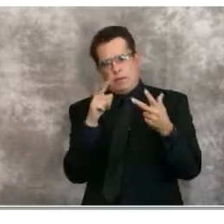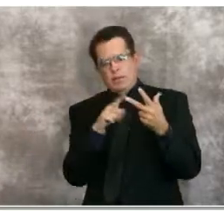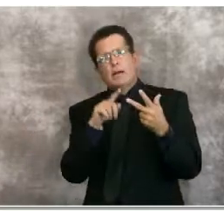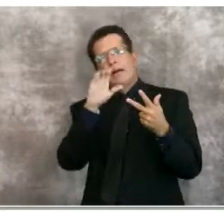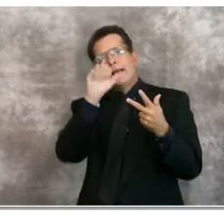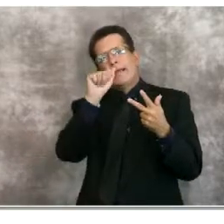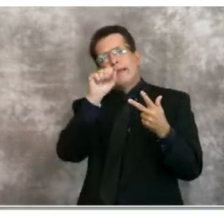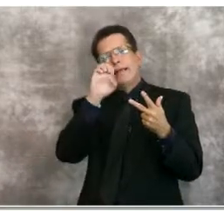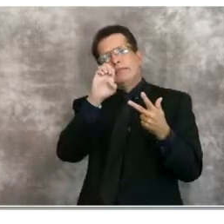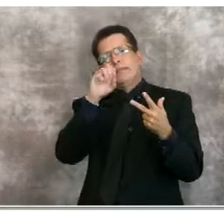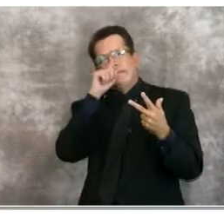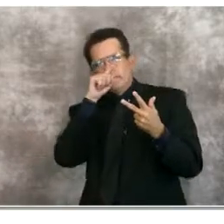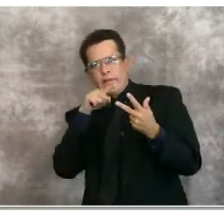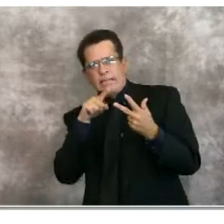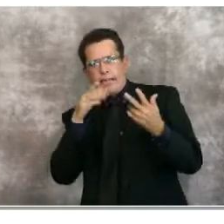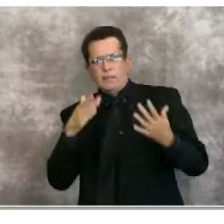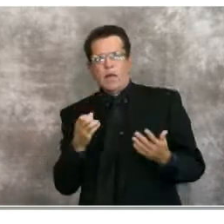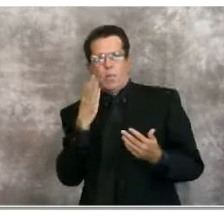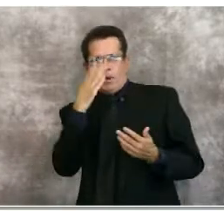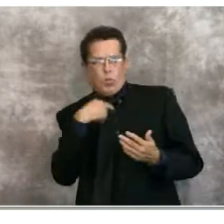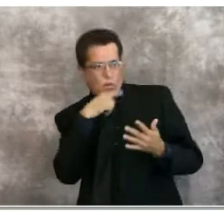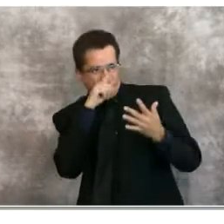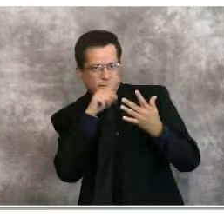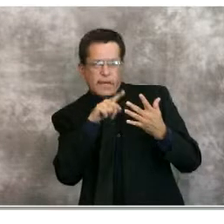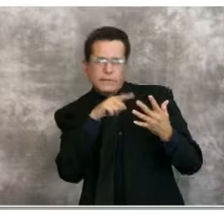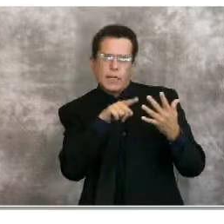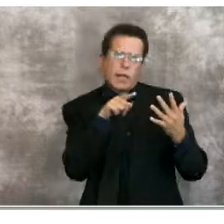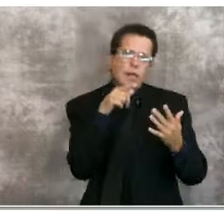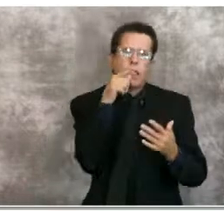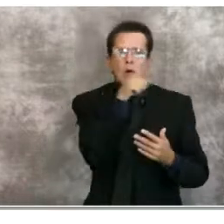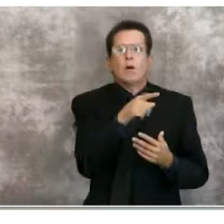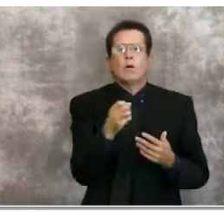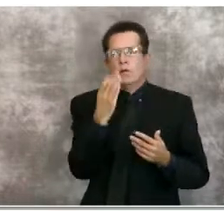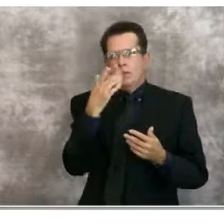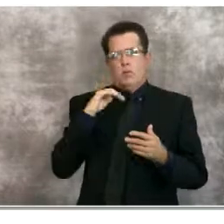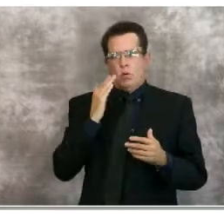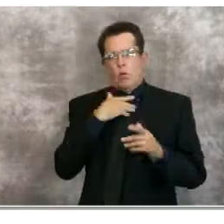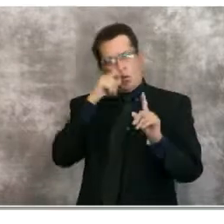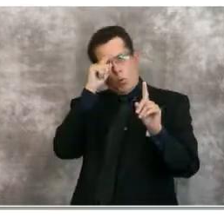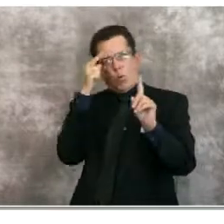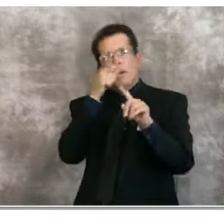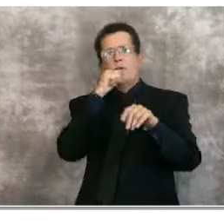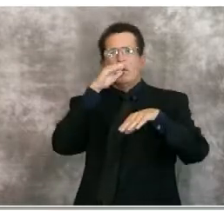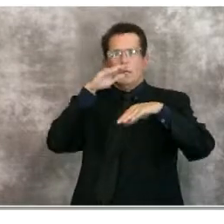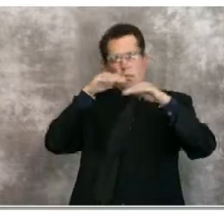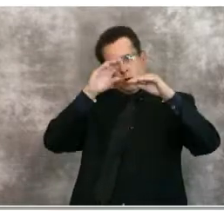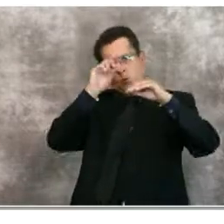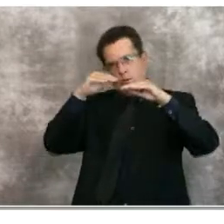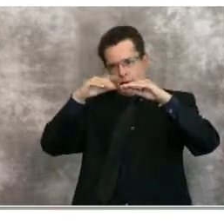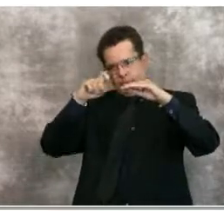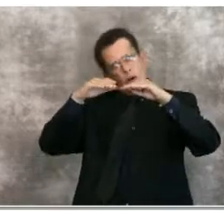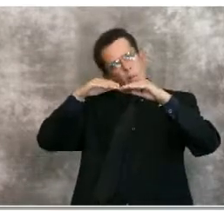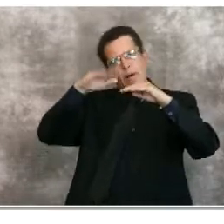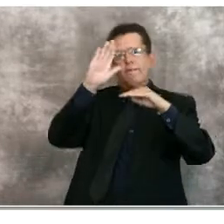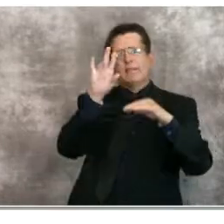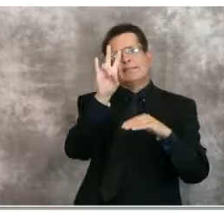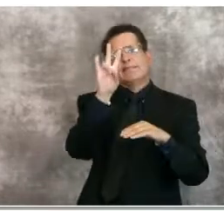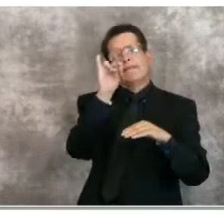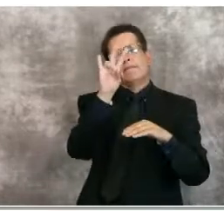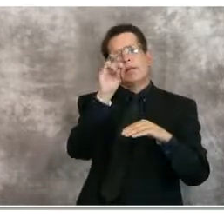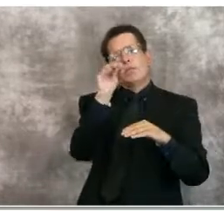case investigations. And the target here is no less than 70% of all